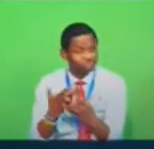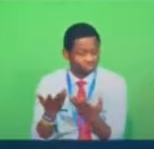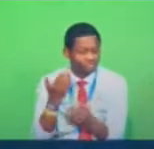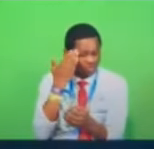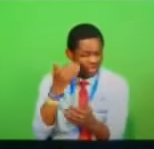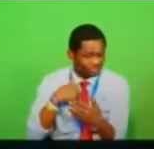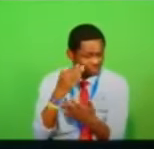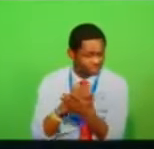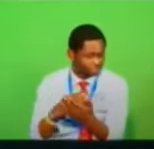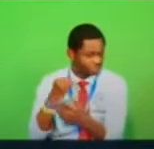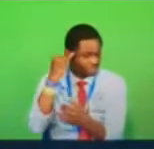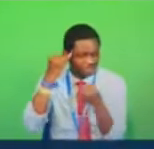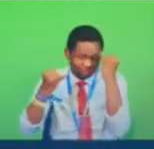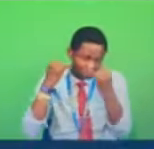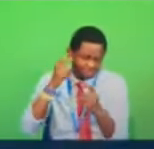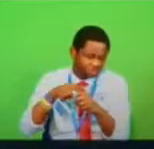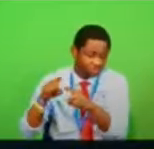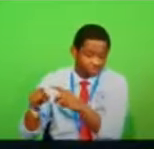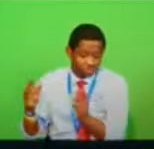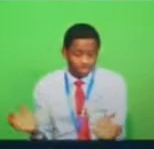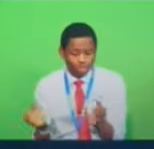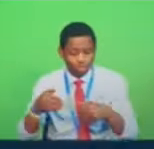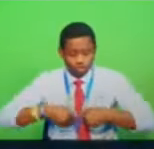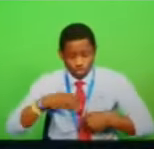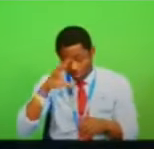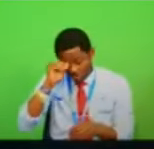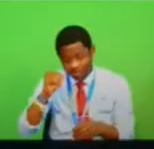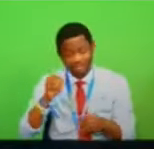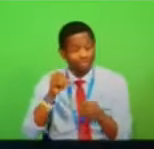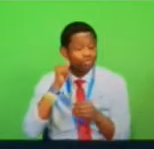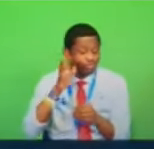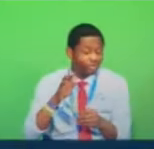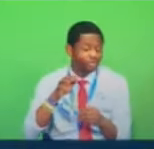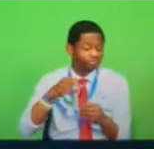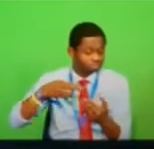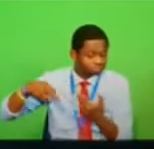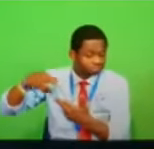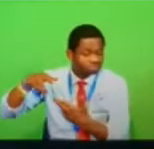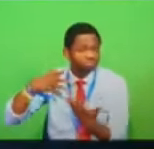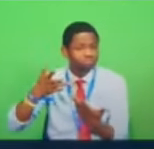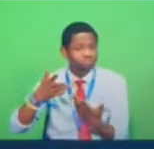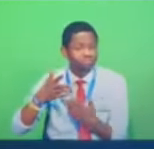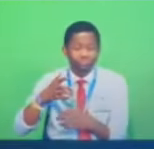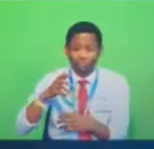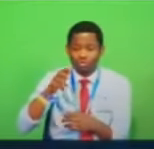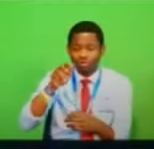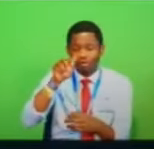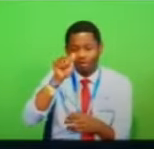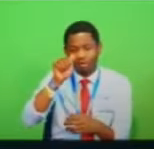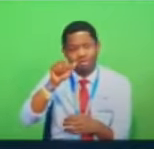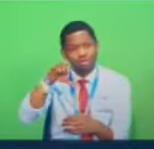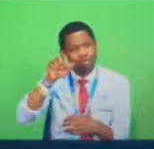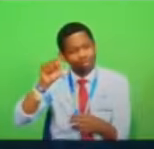some thoughts along this line, let us encourage our young men and women who are in this area. Mark Zuckerberg and all these other